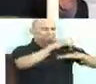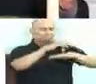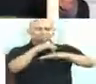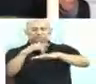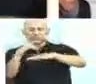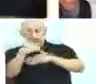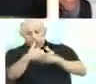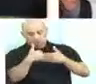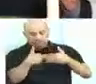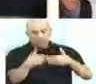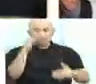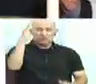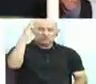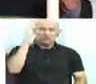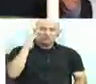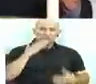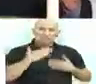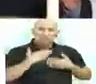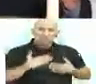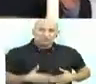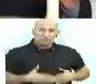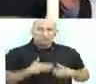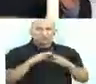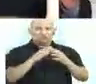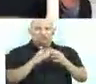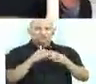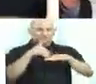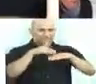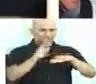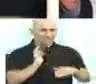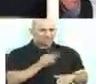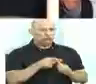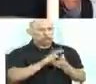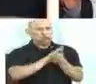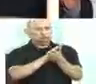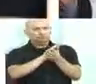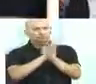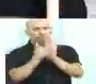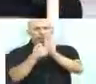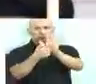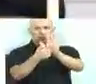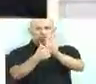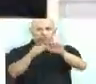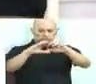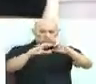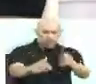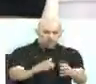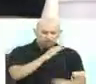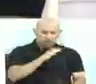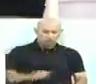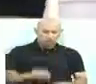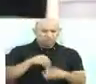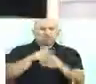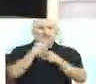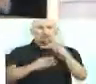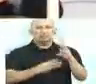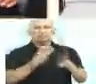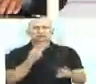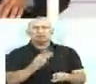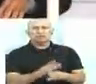is Christ, a body for us, send us out to be the body of Christ in the world.